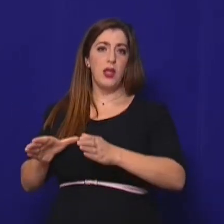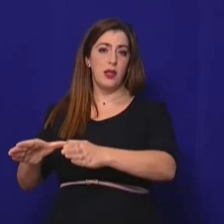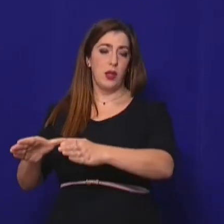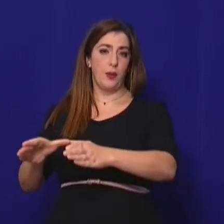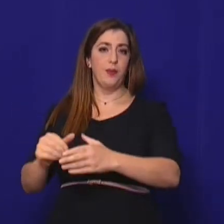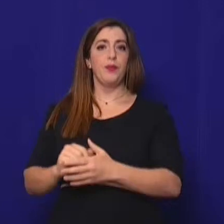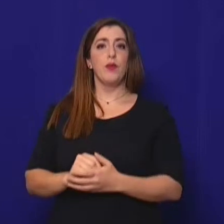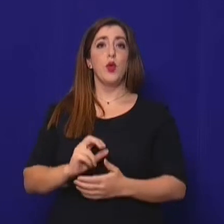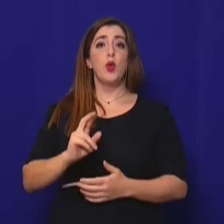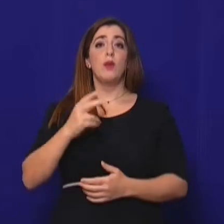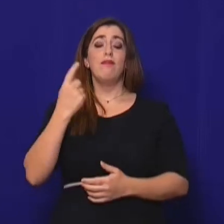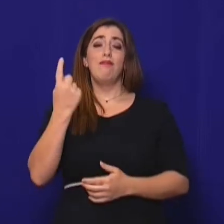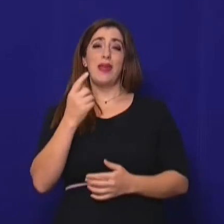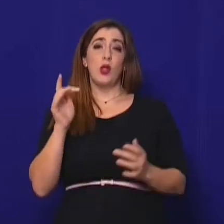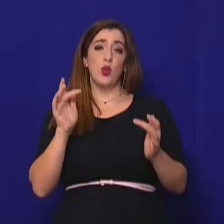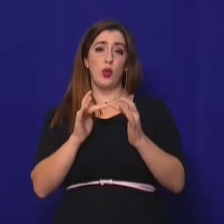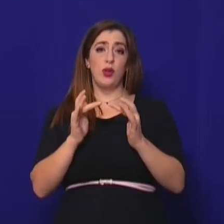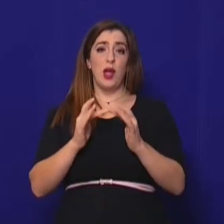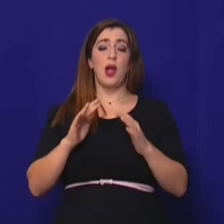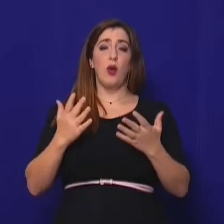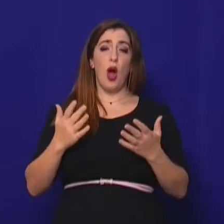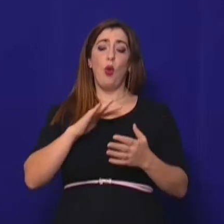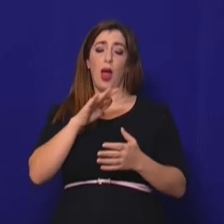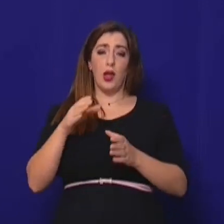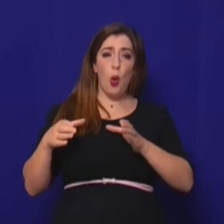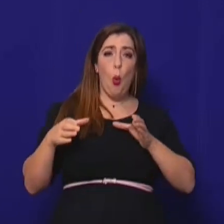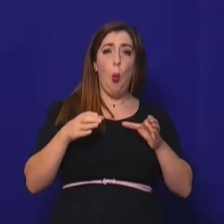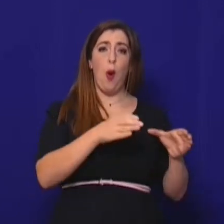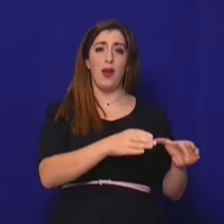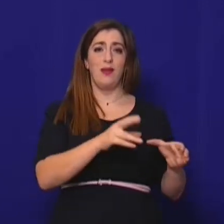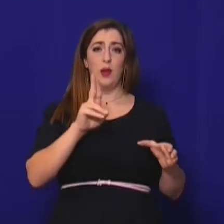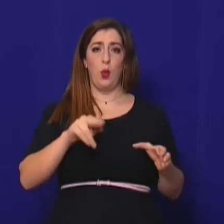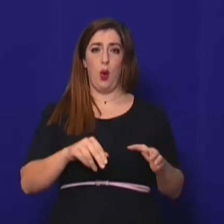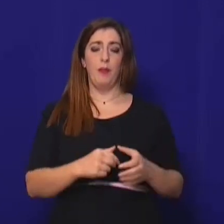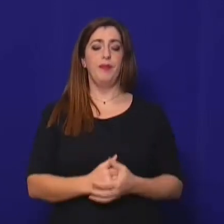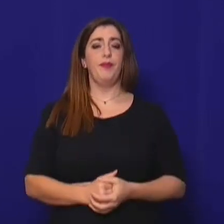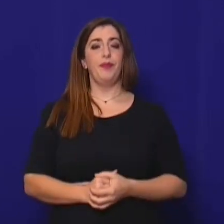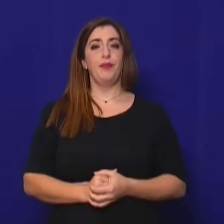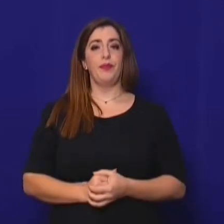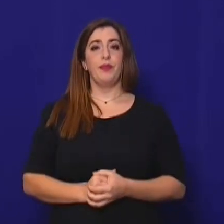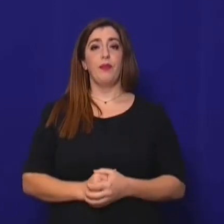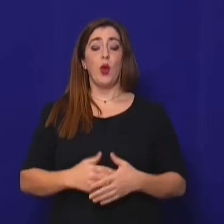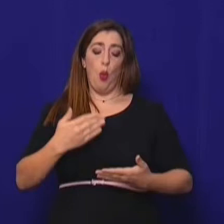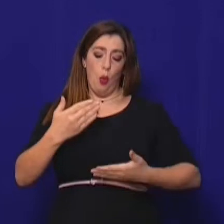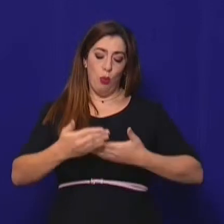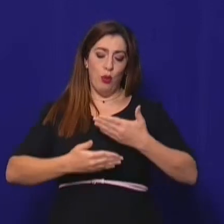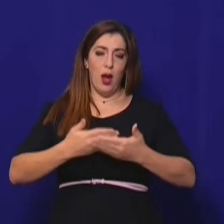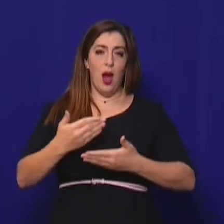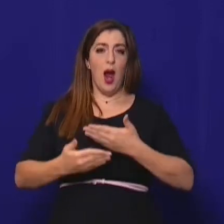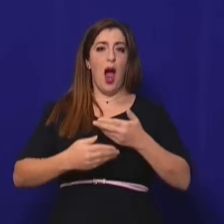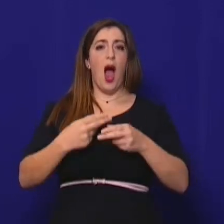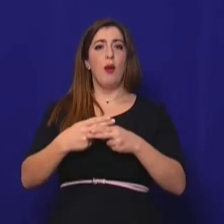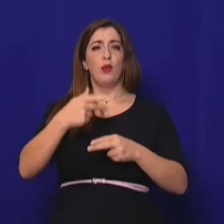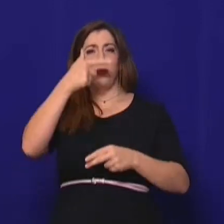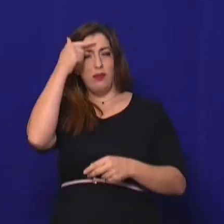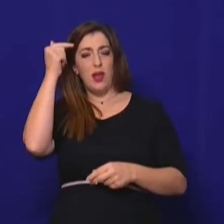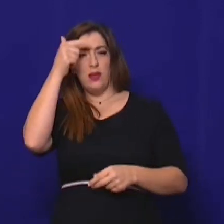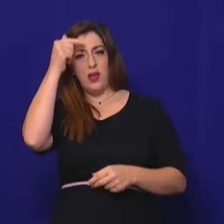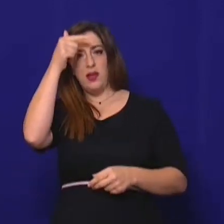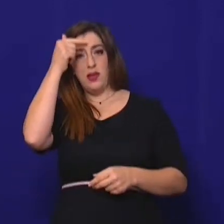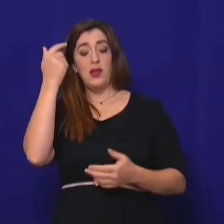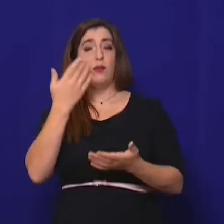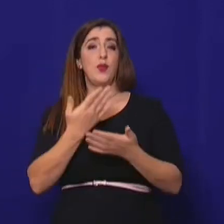in-nies li jkunu f'kuntatt. Baqa' għaddej ukoll importanti ħafna li t-testjar regolari tal-istaff u